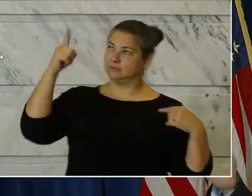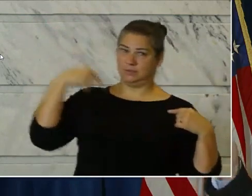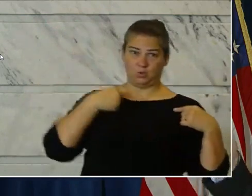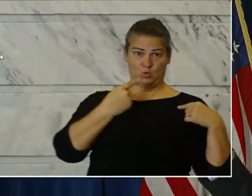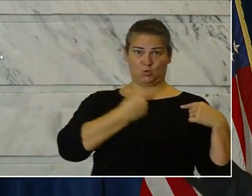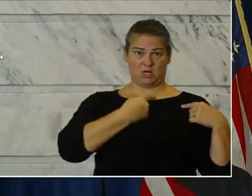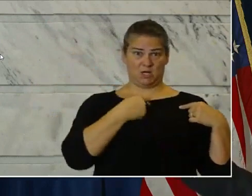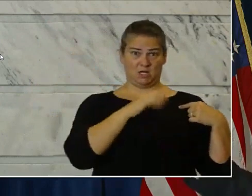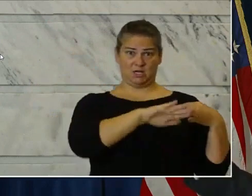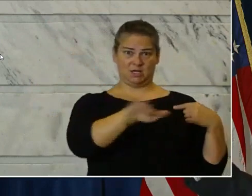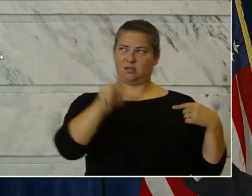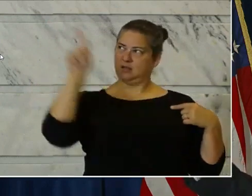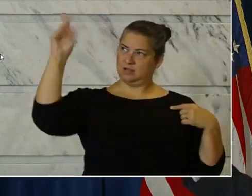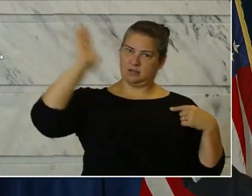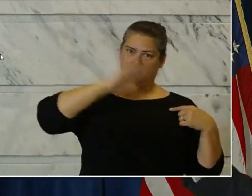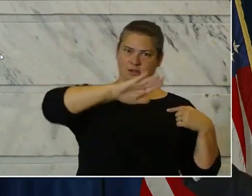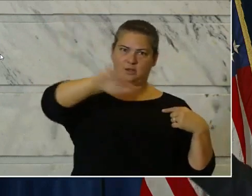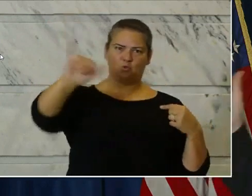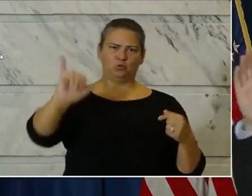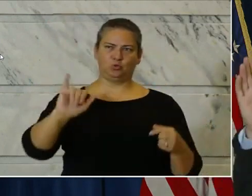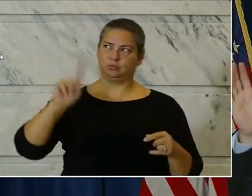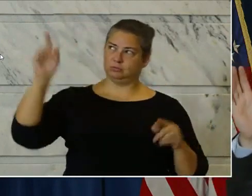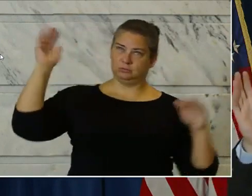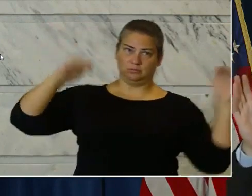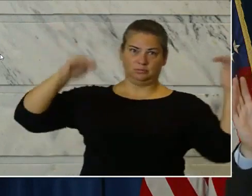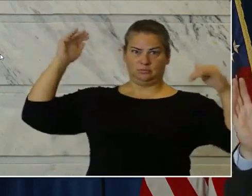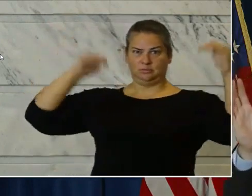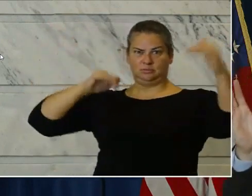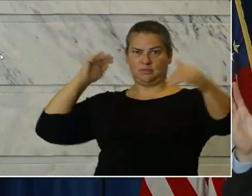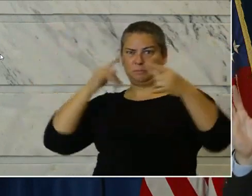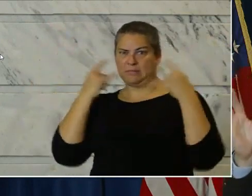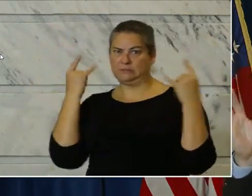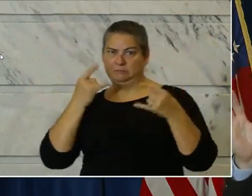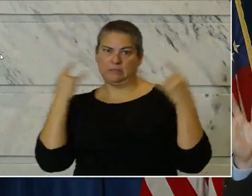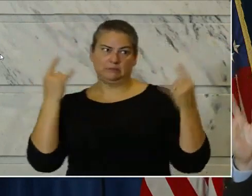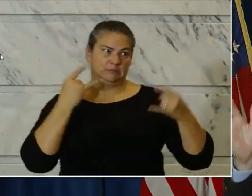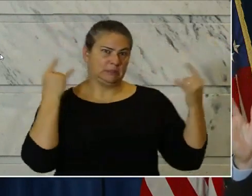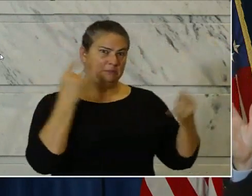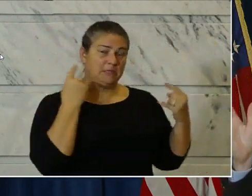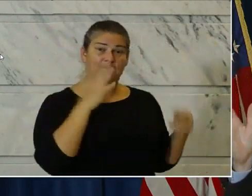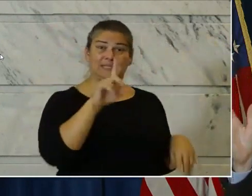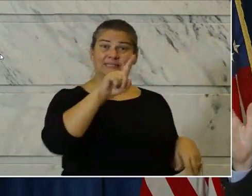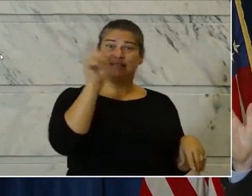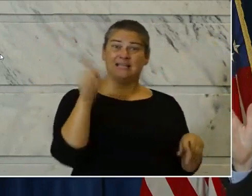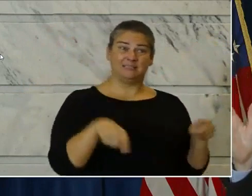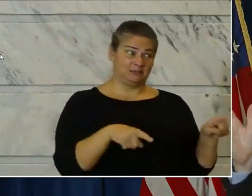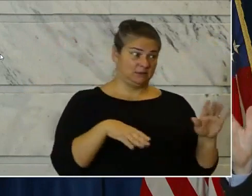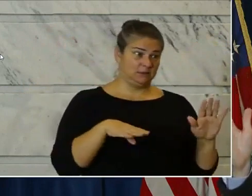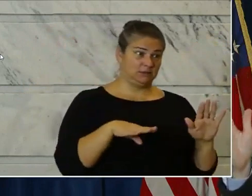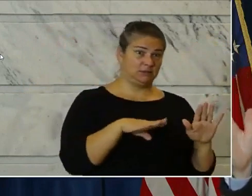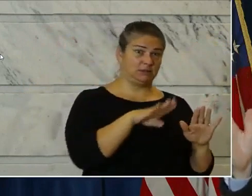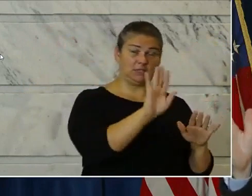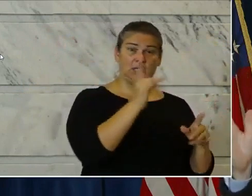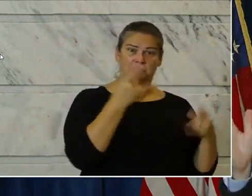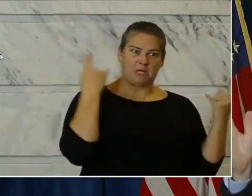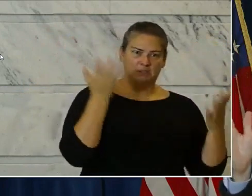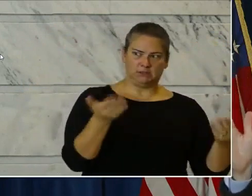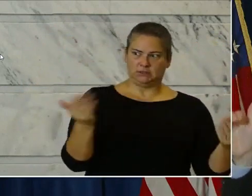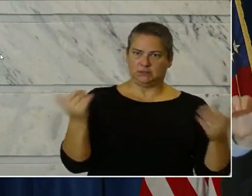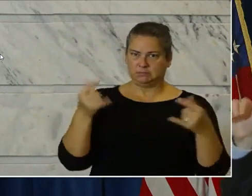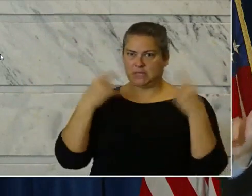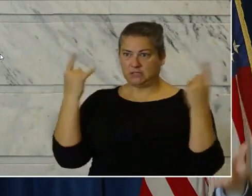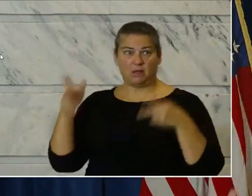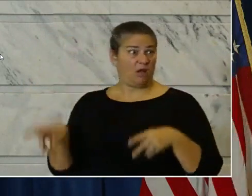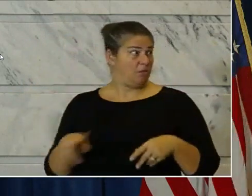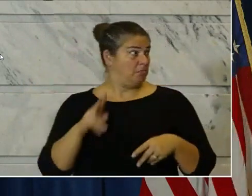Look at when other states that were, Texas were skyrocketing and put in their mask mandate, and you can bet people put them on with what was